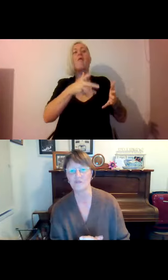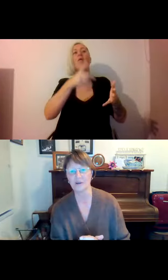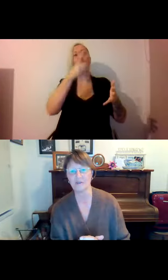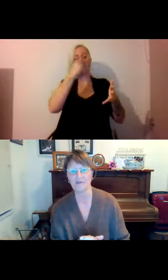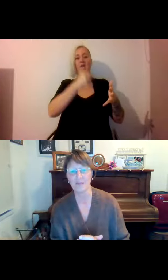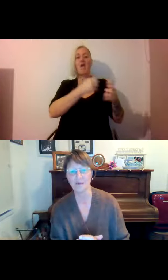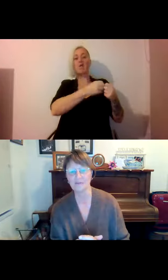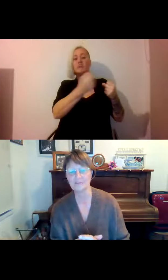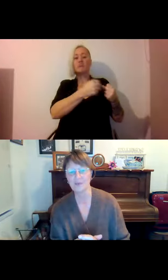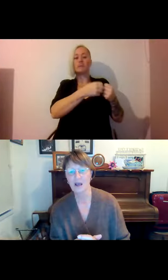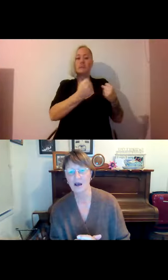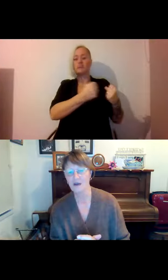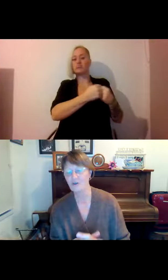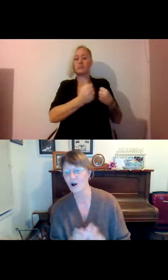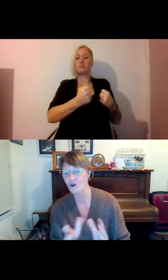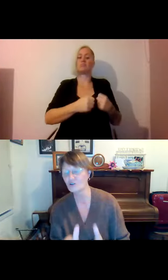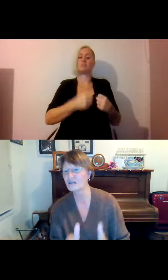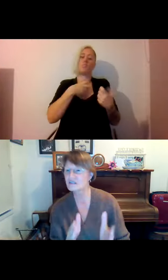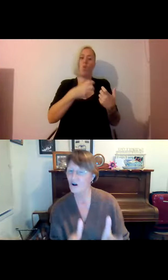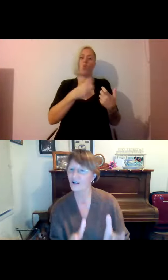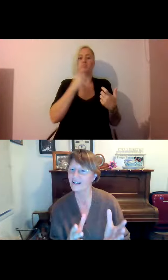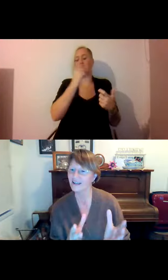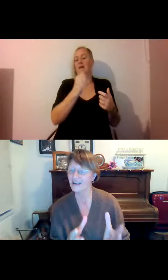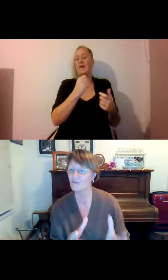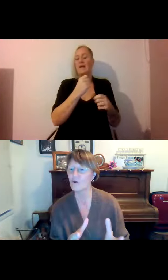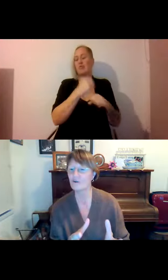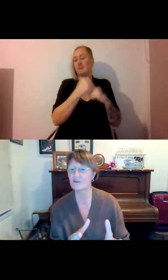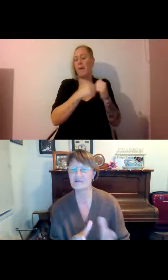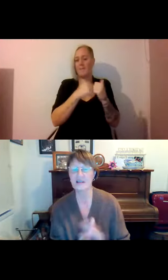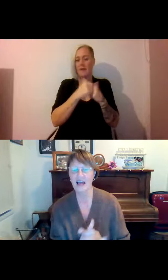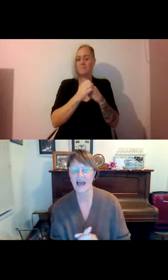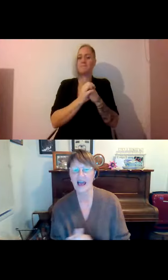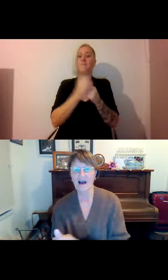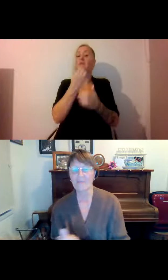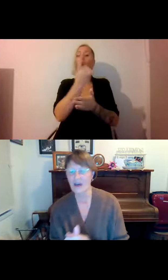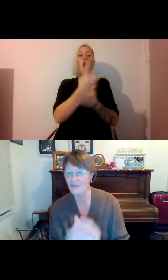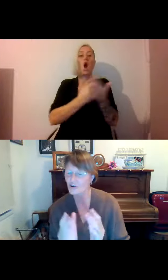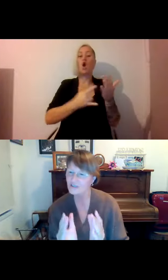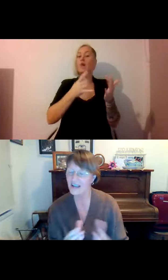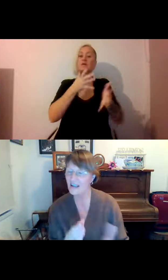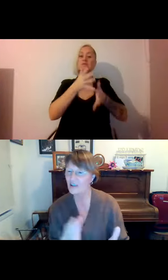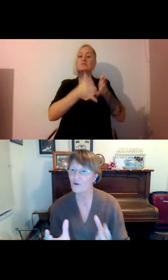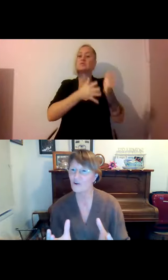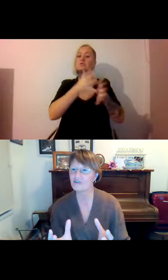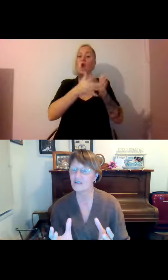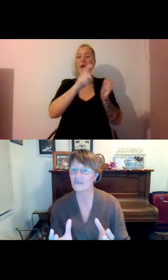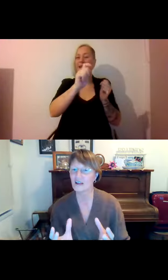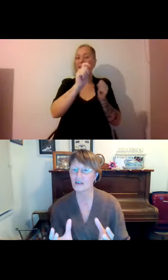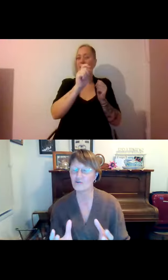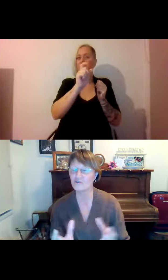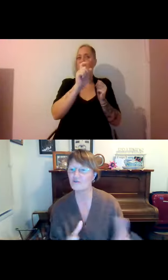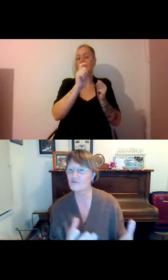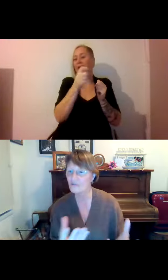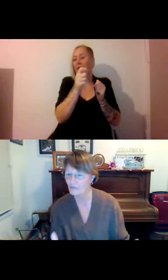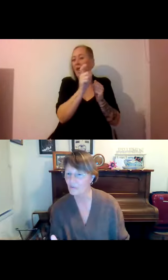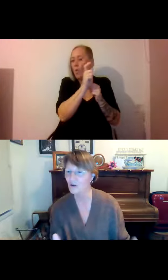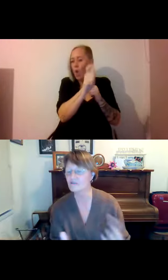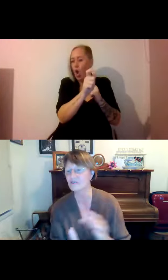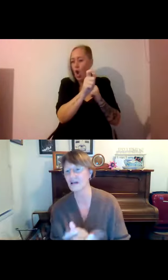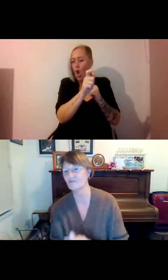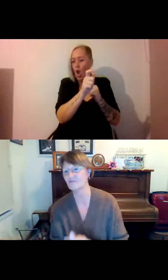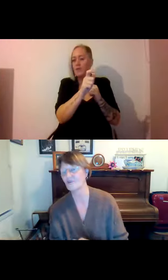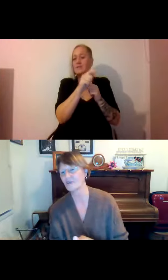normal speed and grammar. You're only signing keywords, and those keywords that they use from